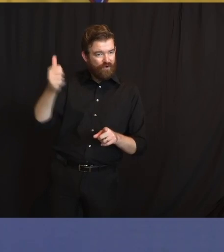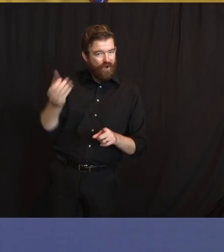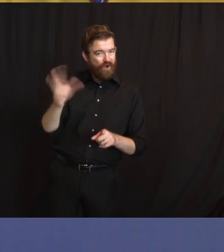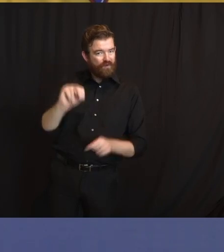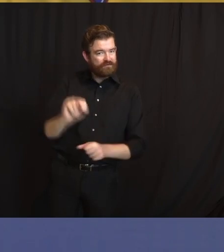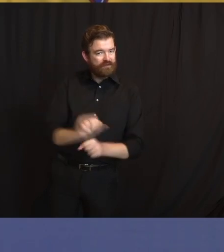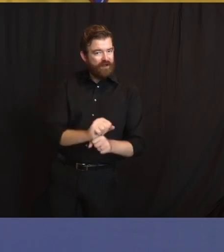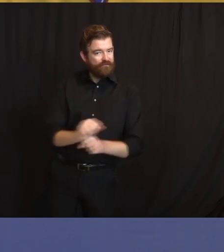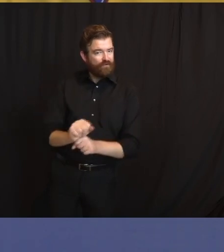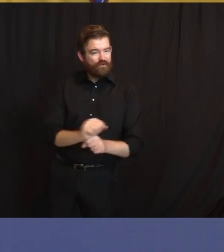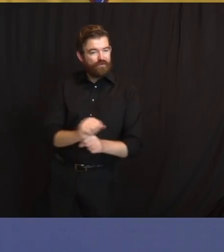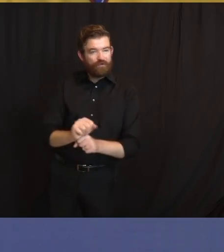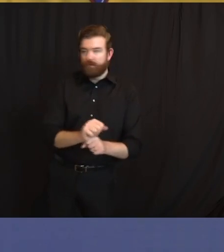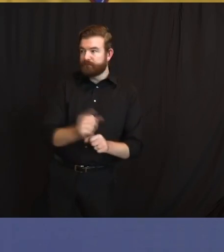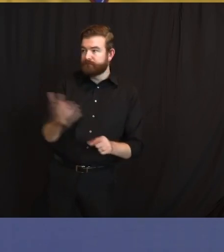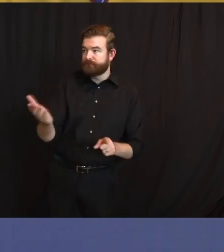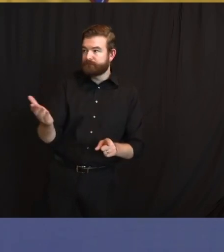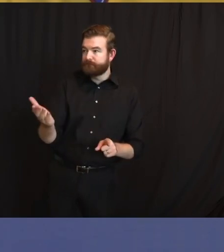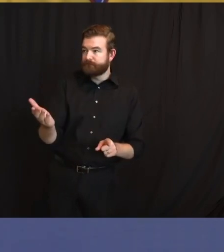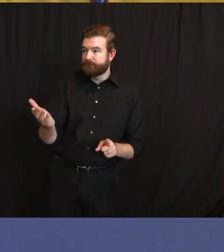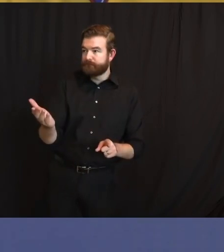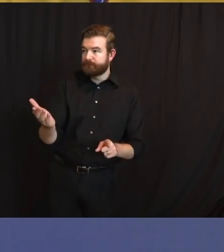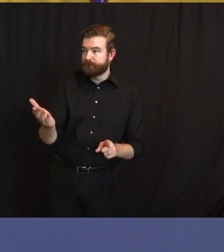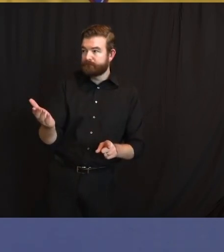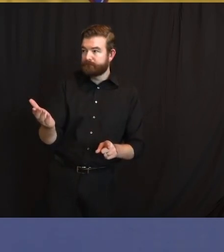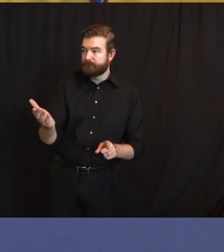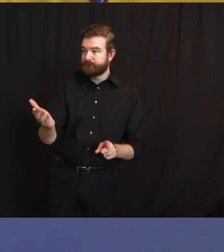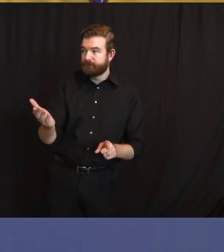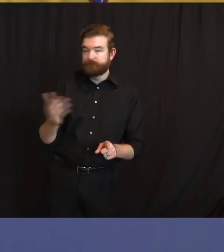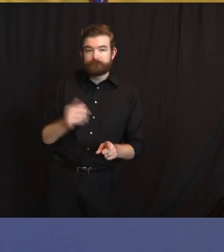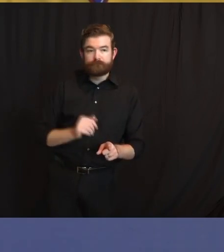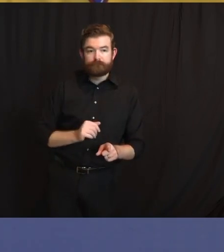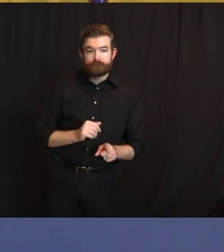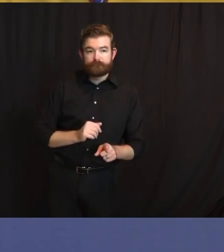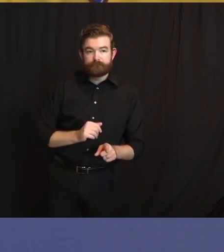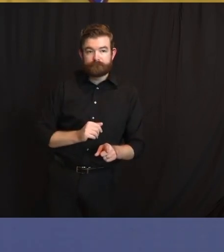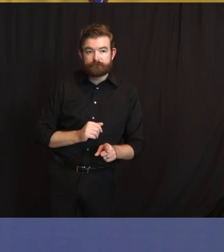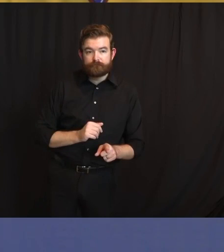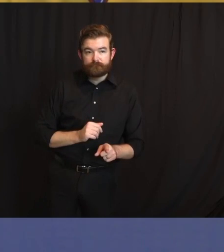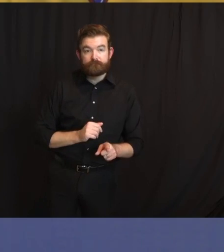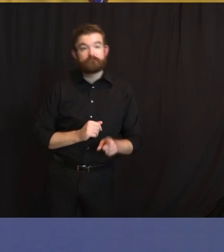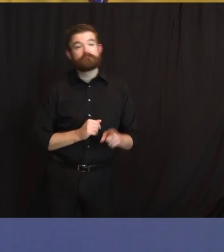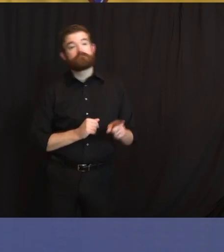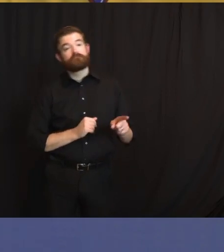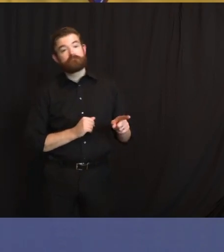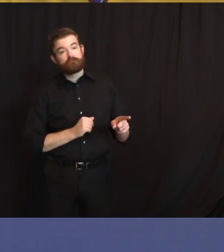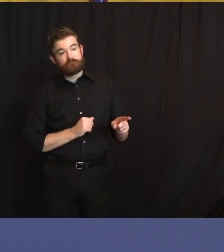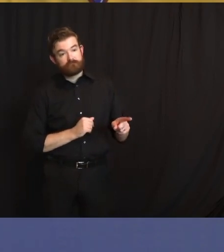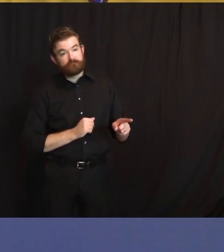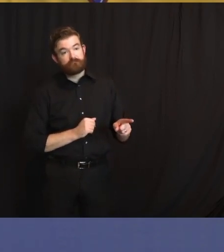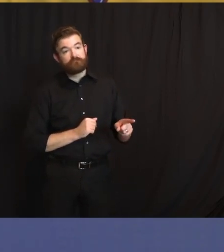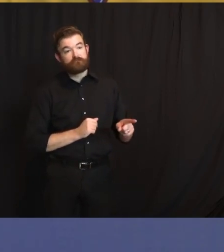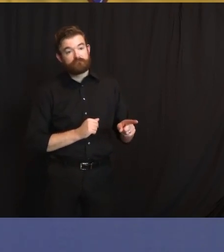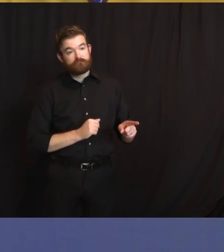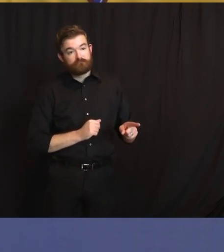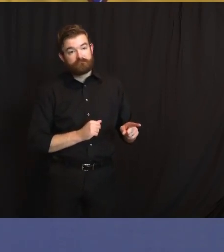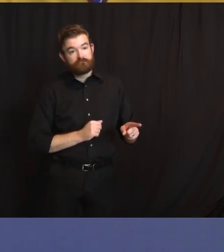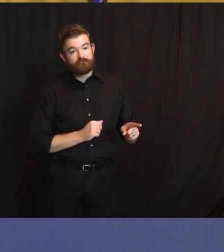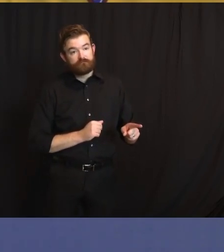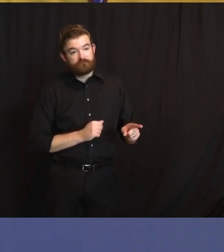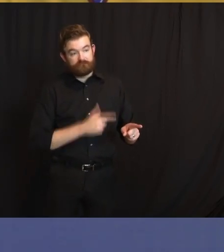I was going to ask whether or not you're going to give me credit for having swapped my desk out, but you were made aware of that, I assume, through your